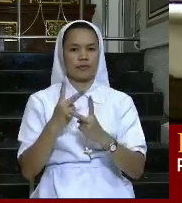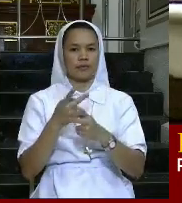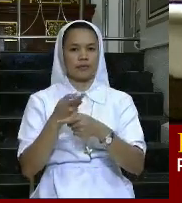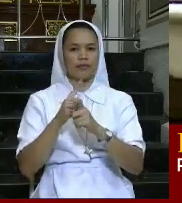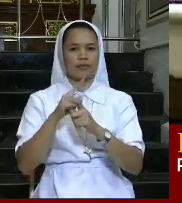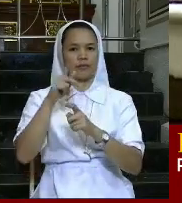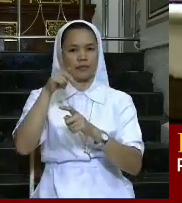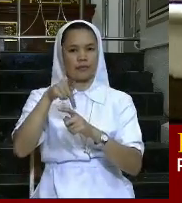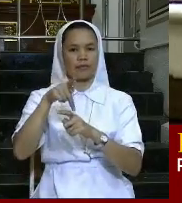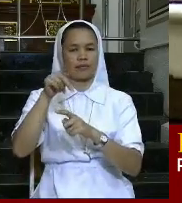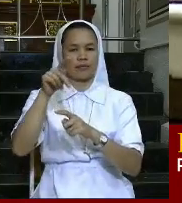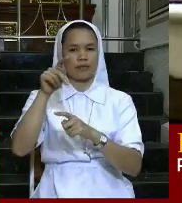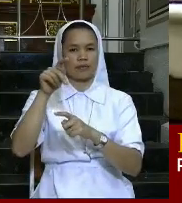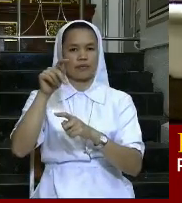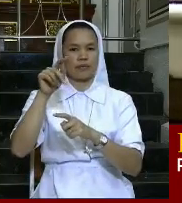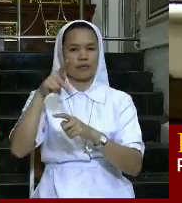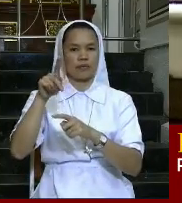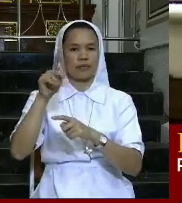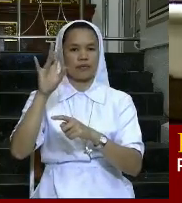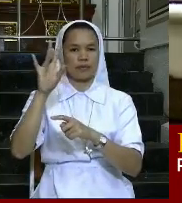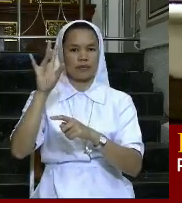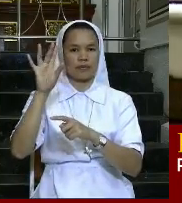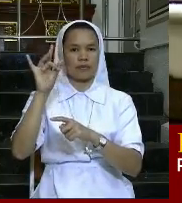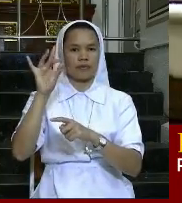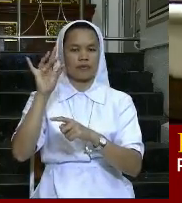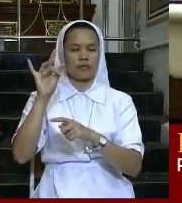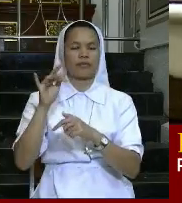Psalm 18, 5-6.